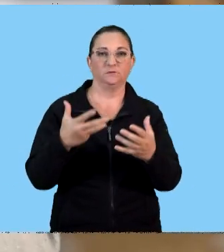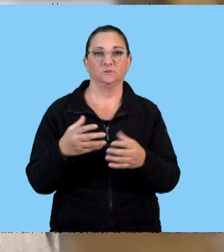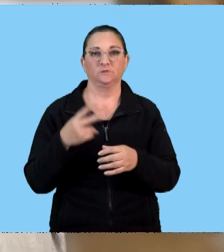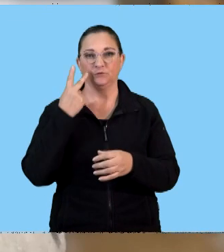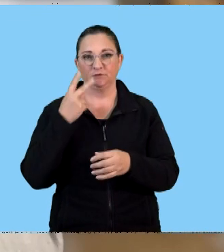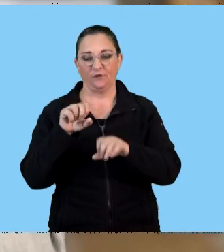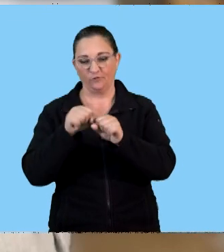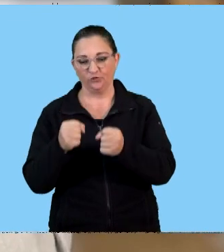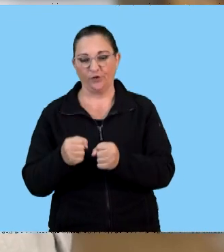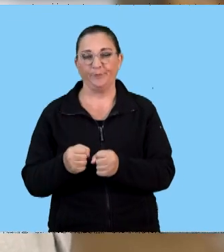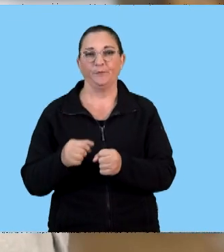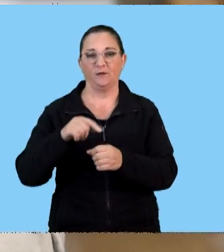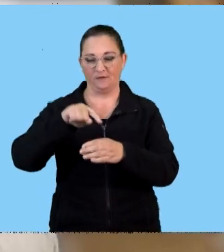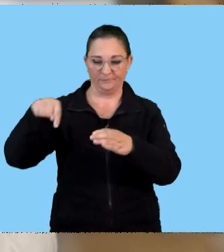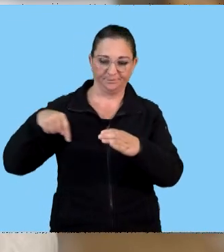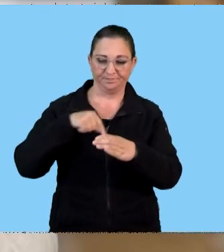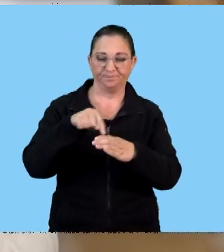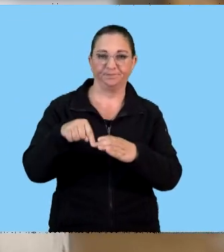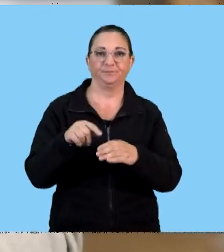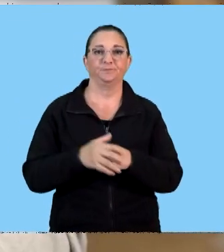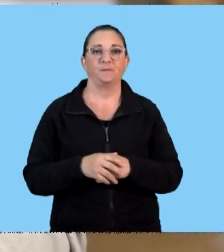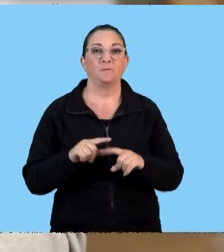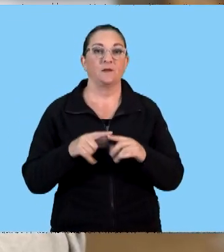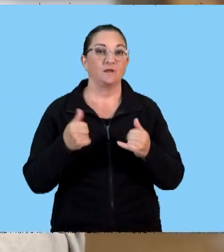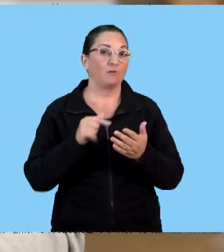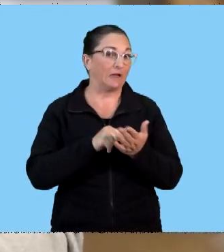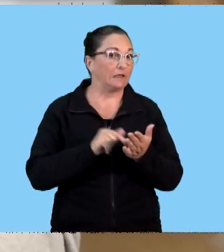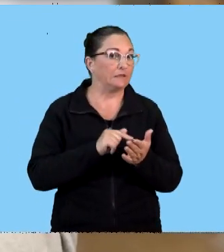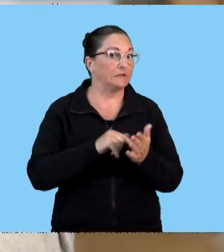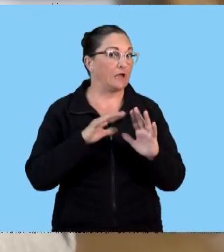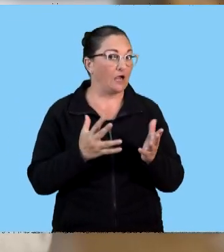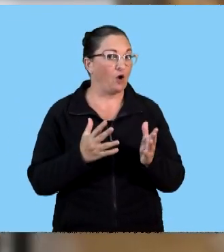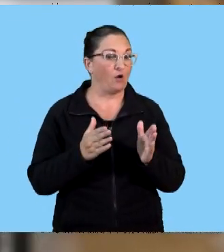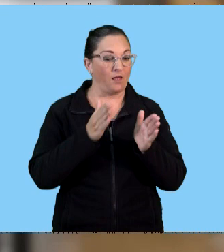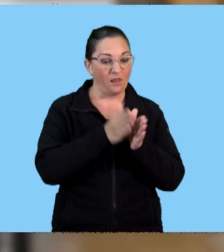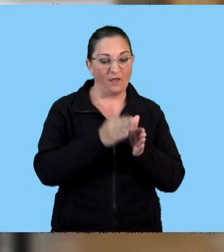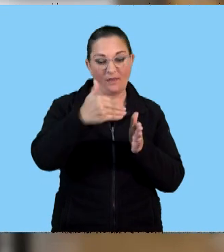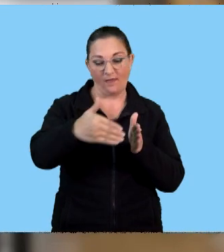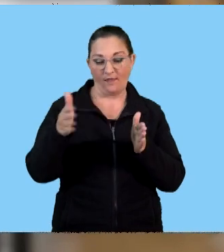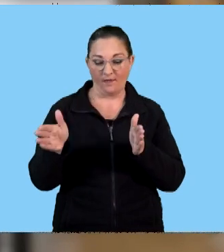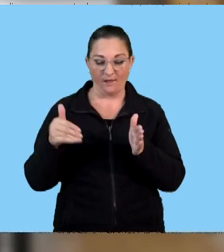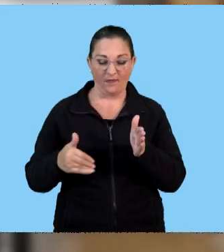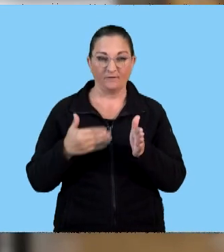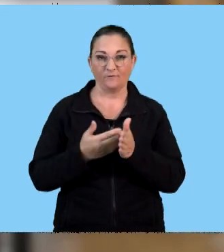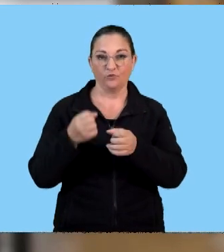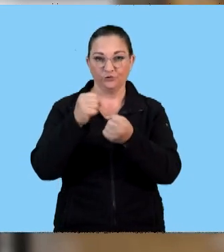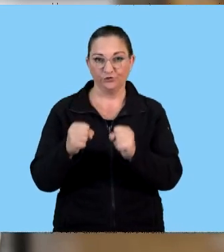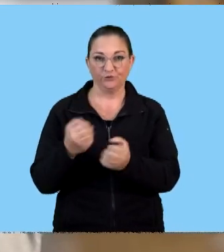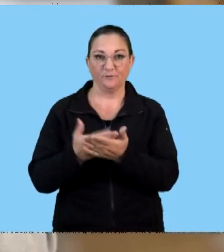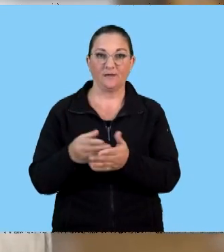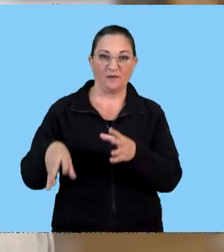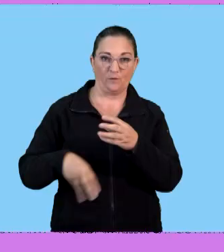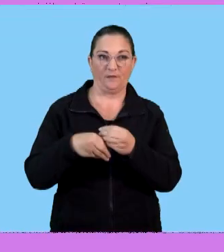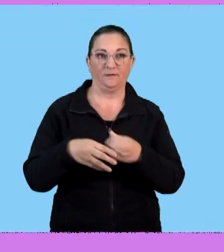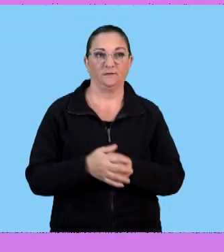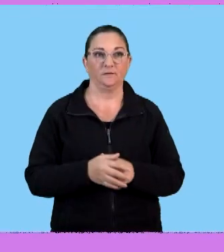closed geometric figure. Then we said it's calculated by adding the lengths of each side of a shape. Okay, we